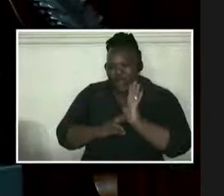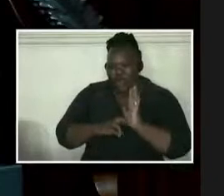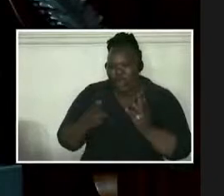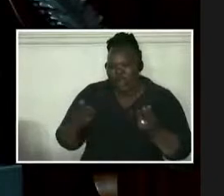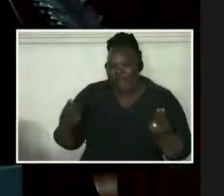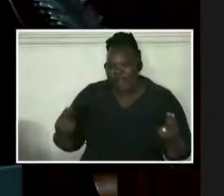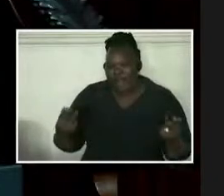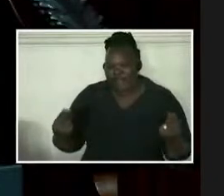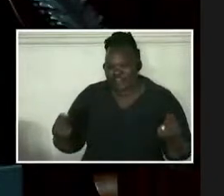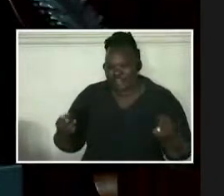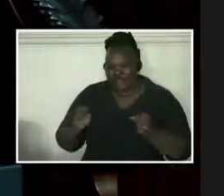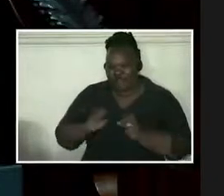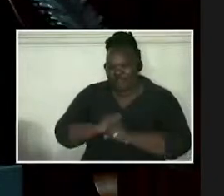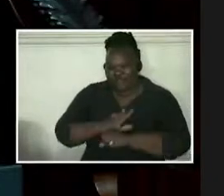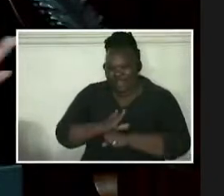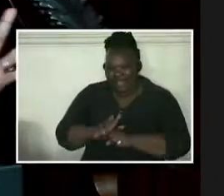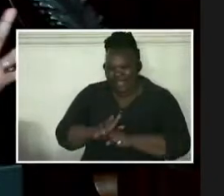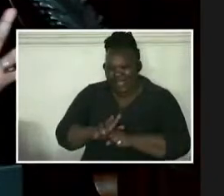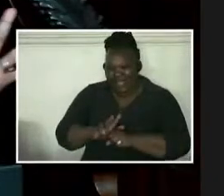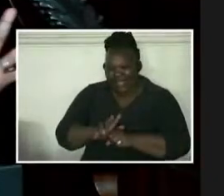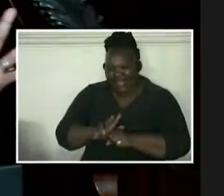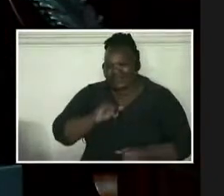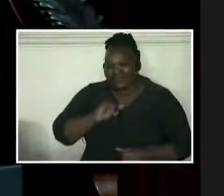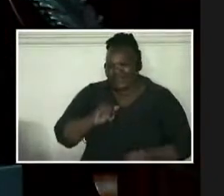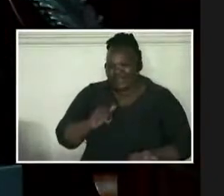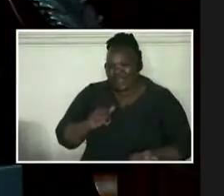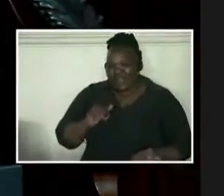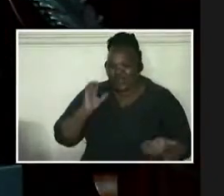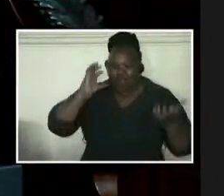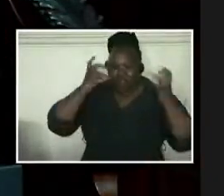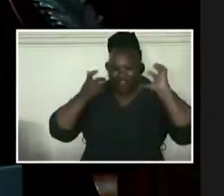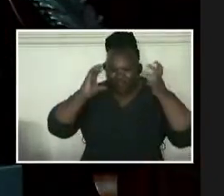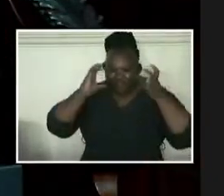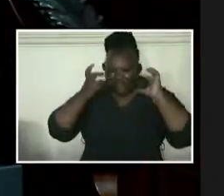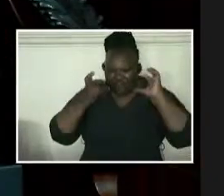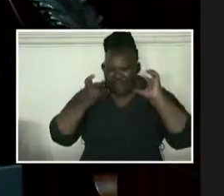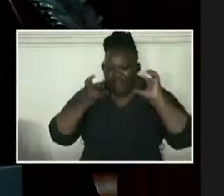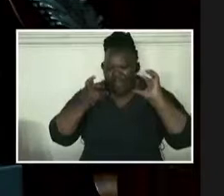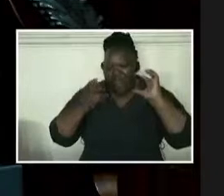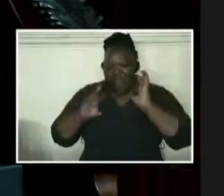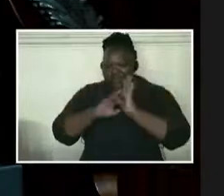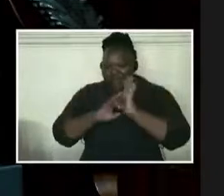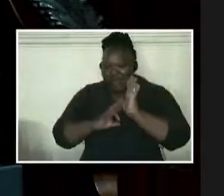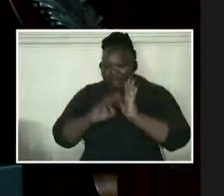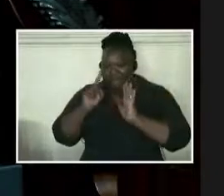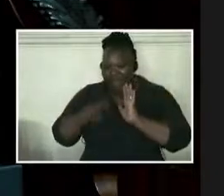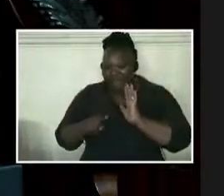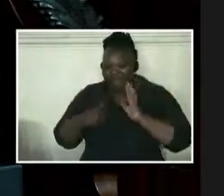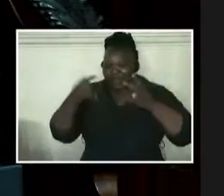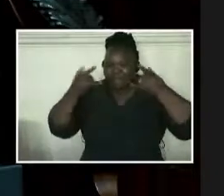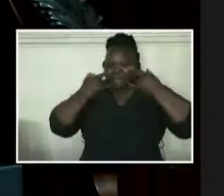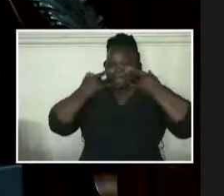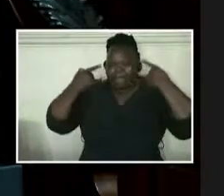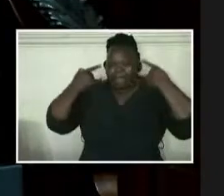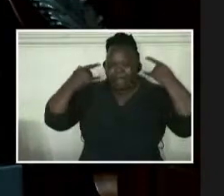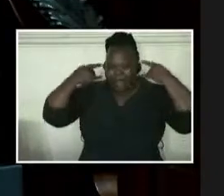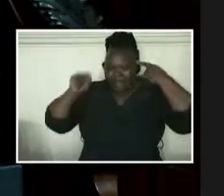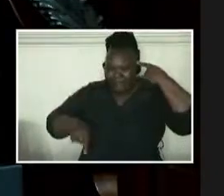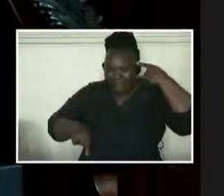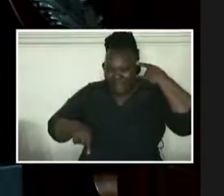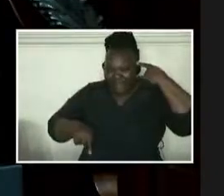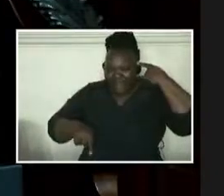on covet 19 despite the confusion every creative amount of regulations as i insist to go together it's still